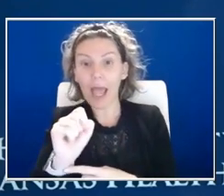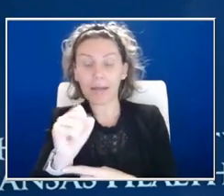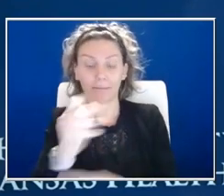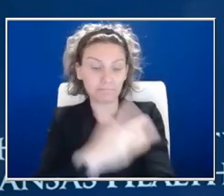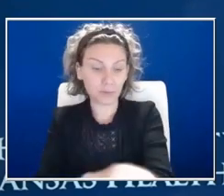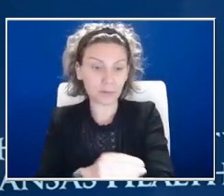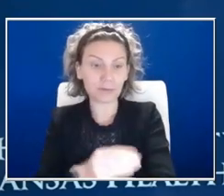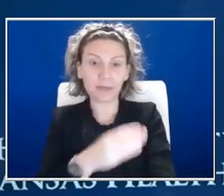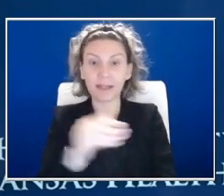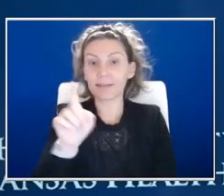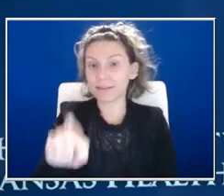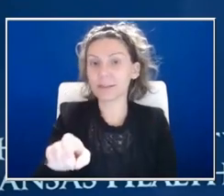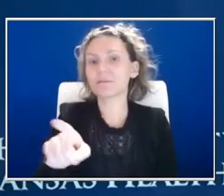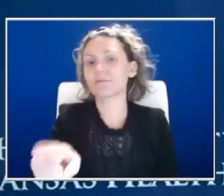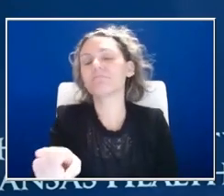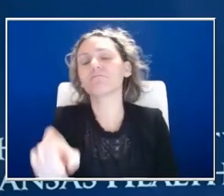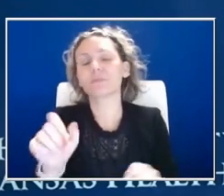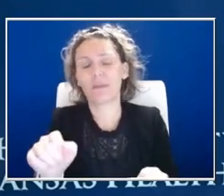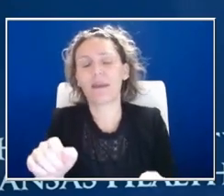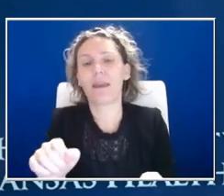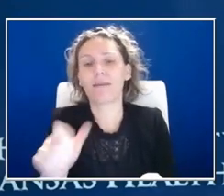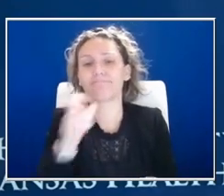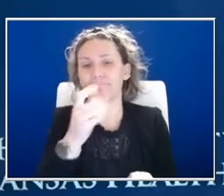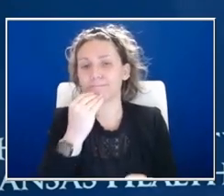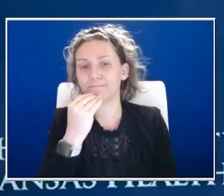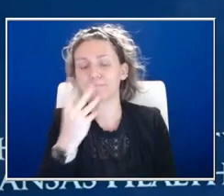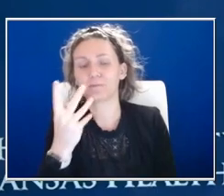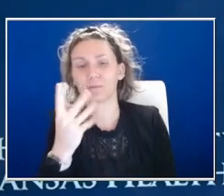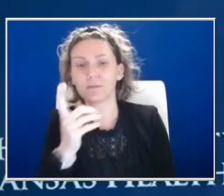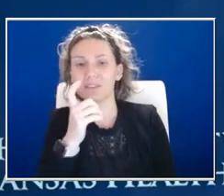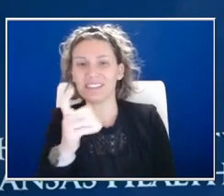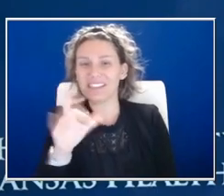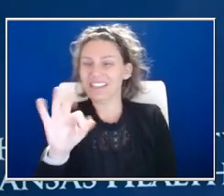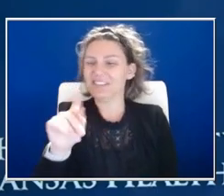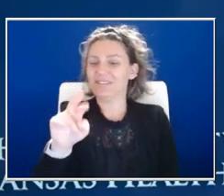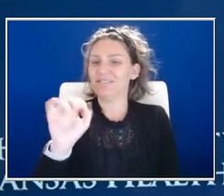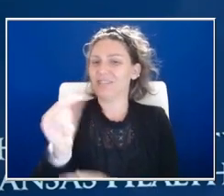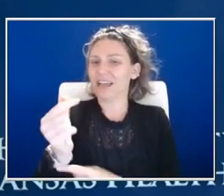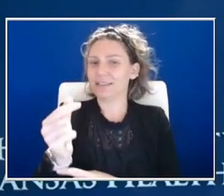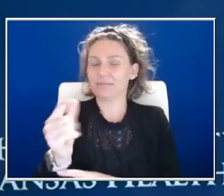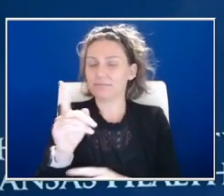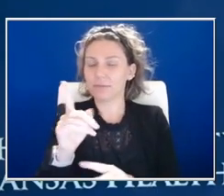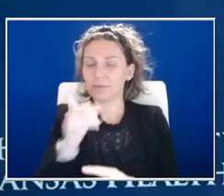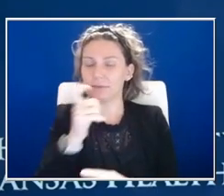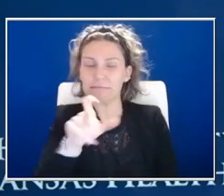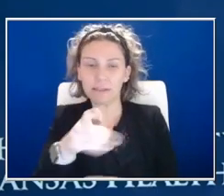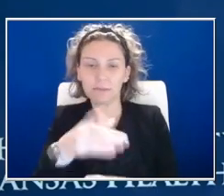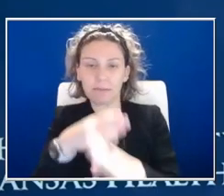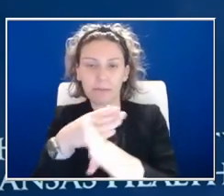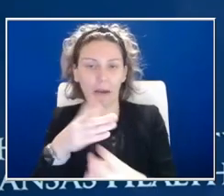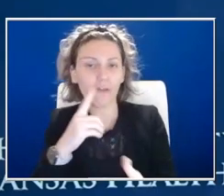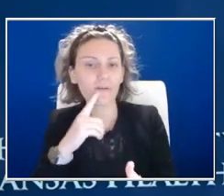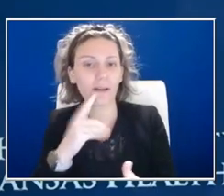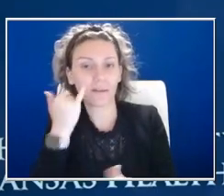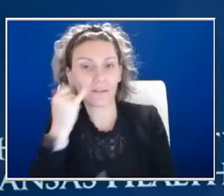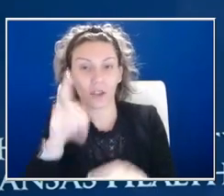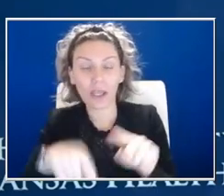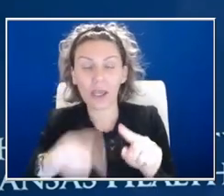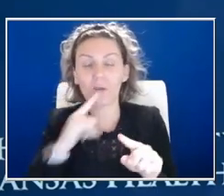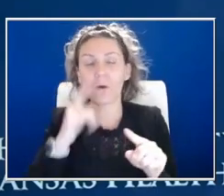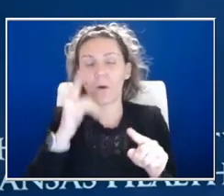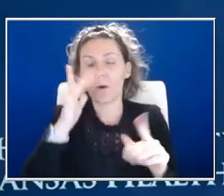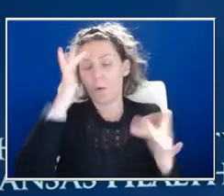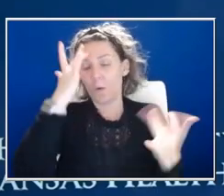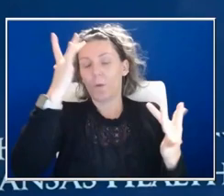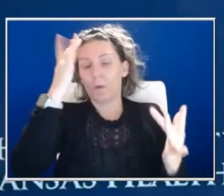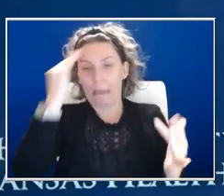fast. Don't let fasting be a barrier, though. If you can't fast, if it makes you lightheaded or it just doesn't work out with your